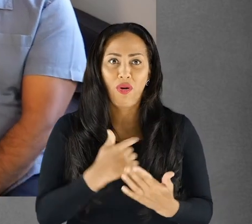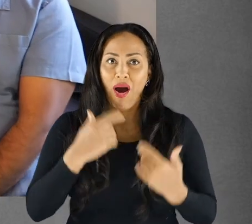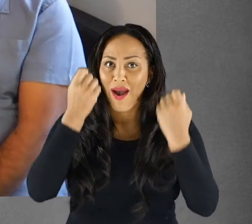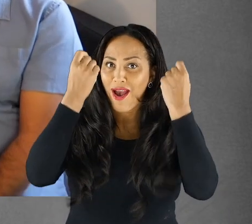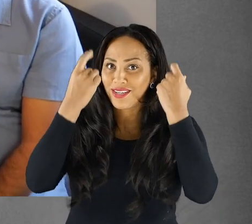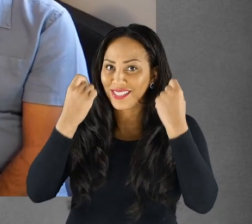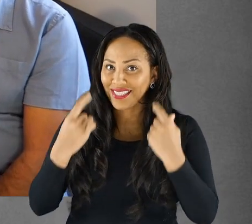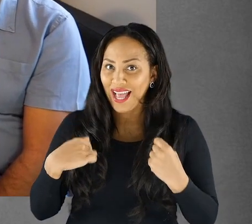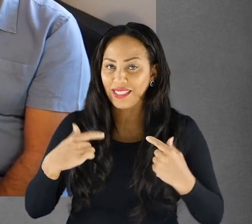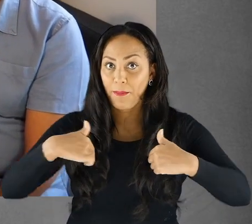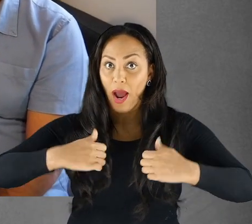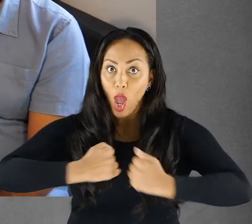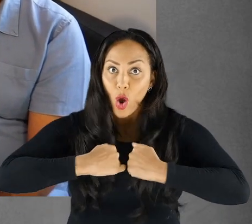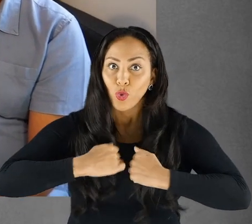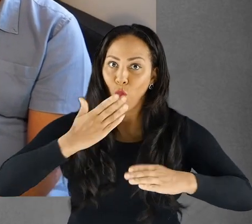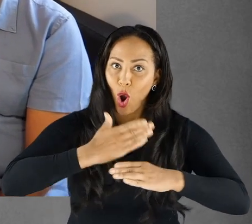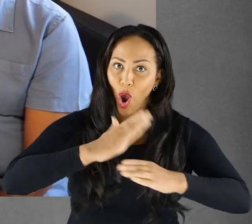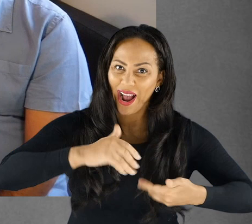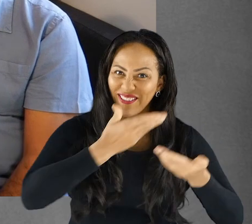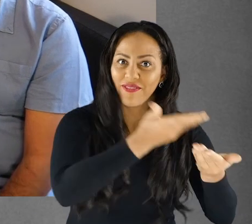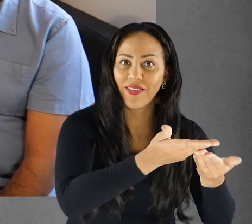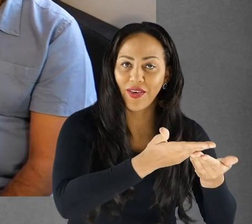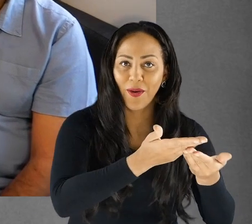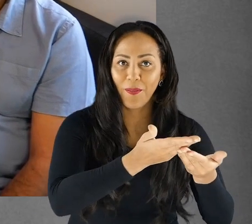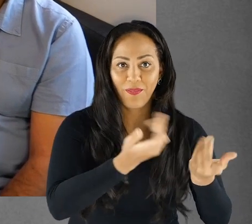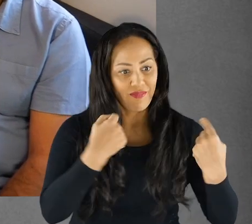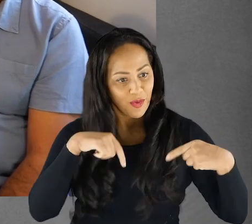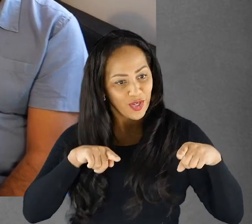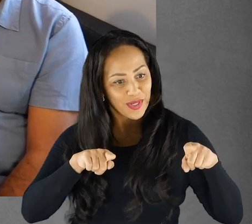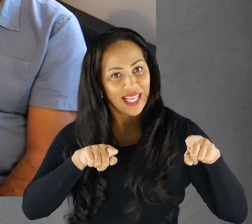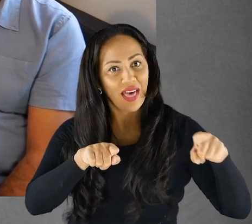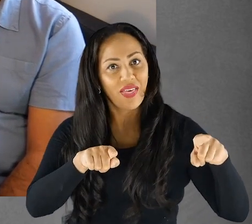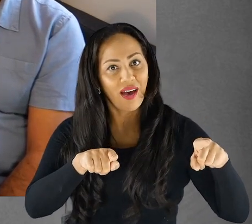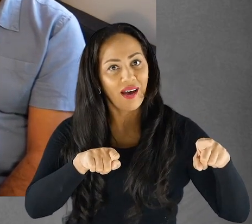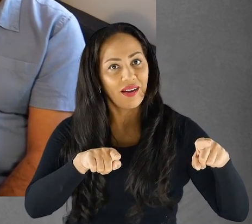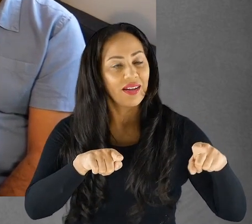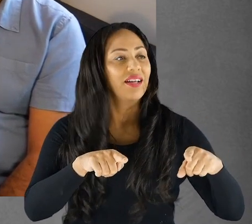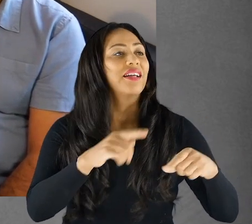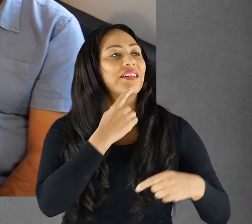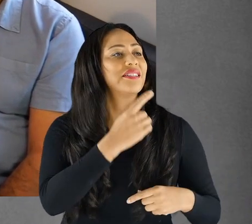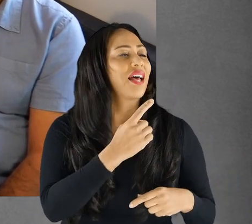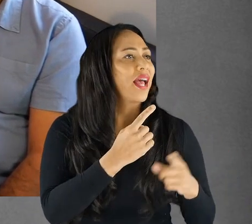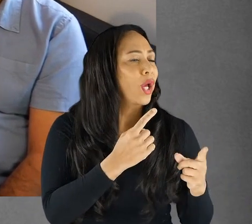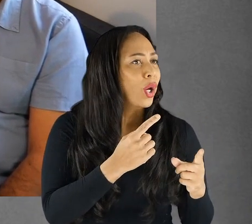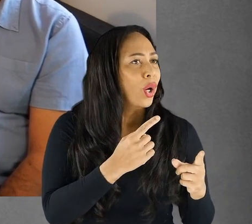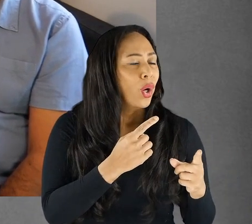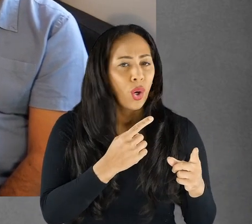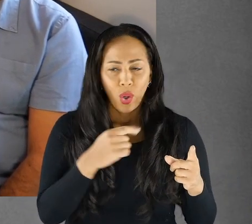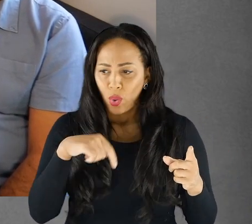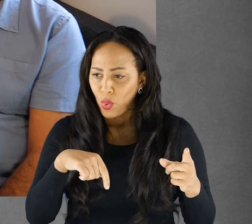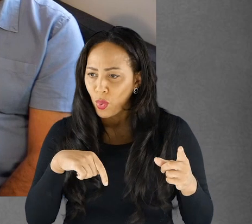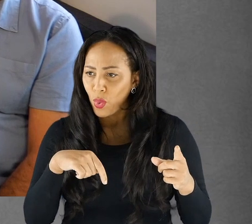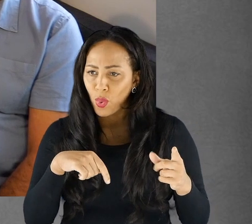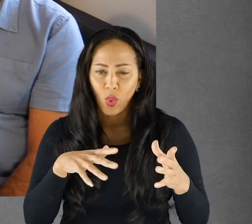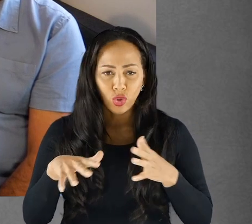it properly. Yeah. So I sit there with them and I do it. And then sometimes I might, if we've got 5 minutes, I might sort of say, okay, I'm finding that this is